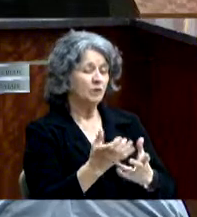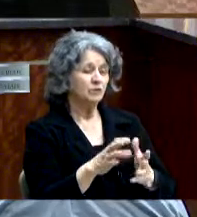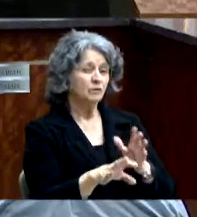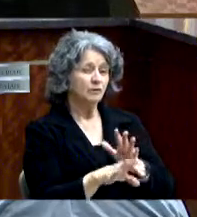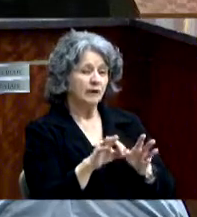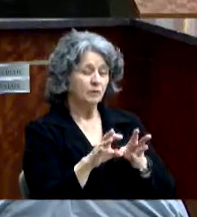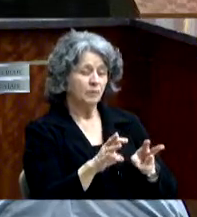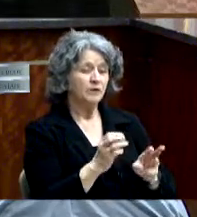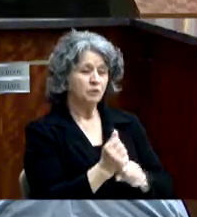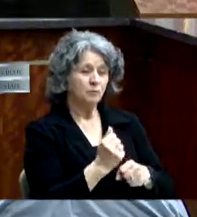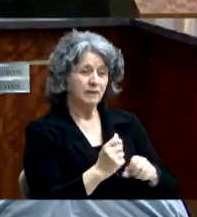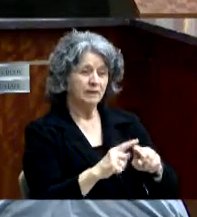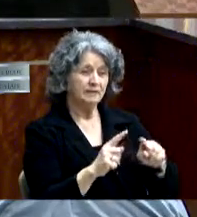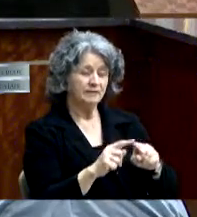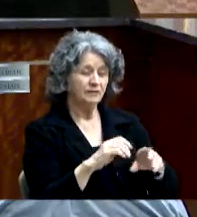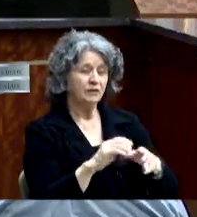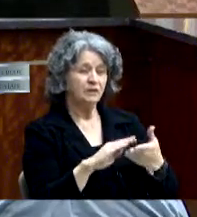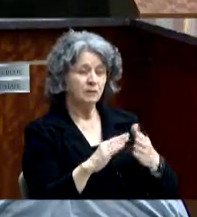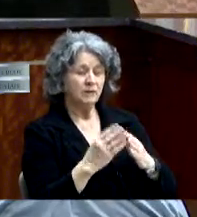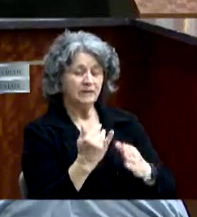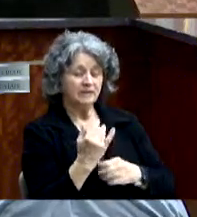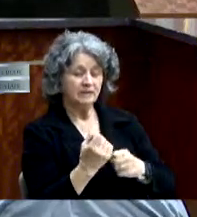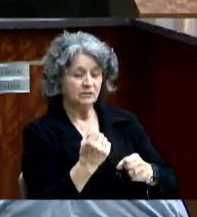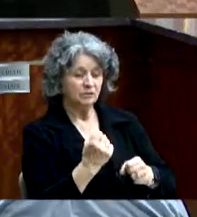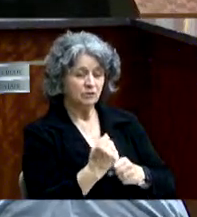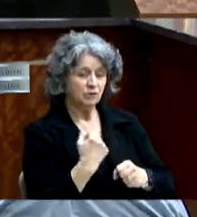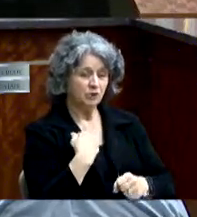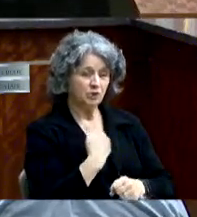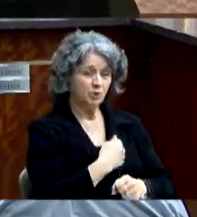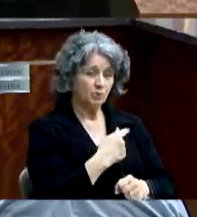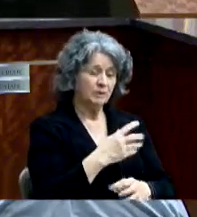community. And this year, we chose